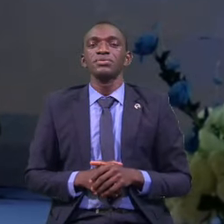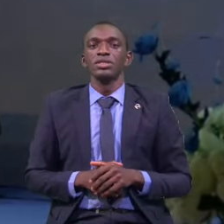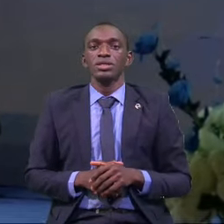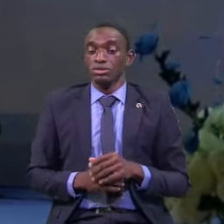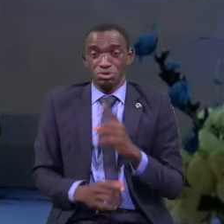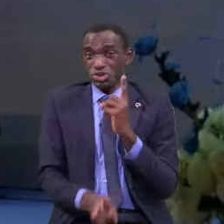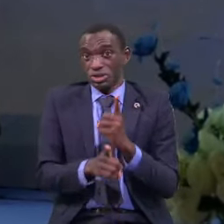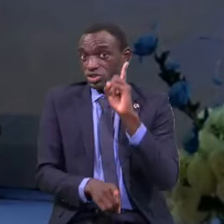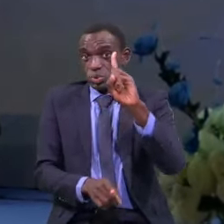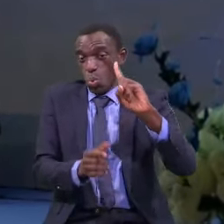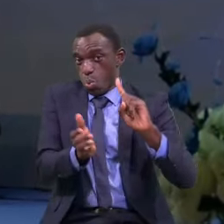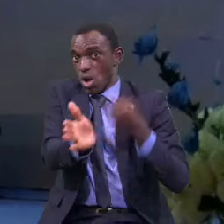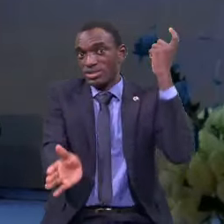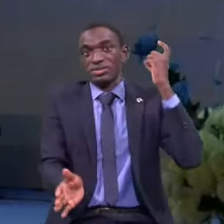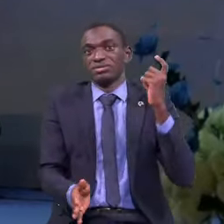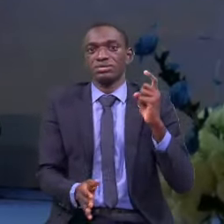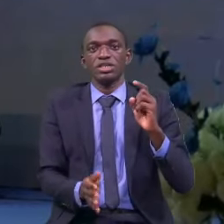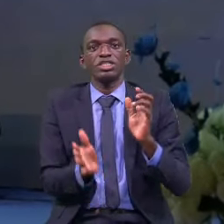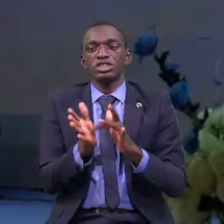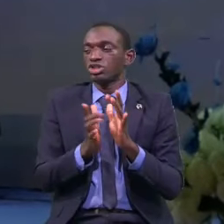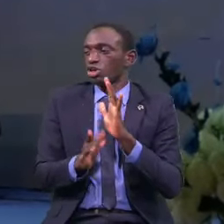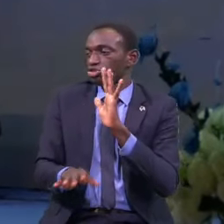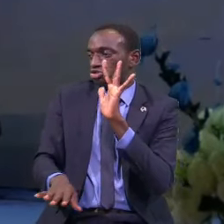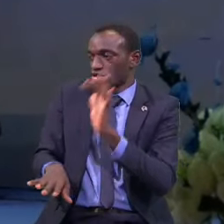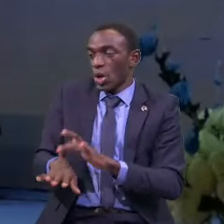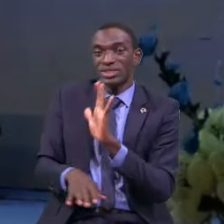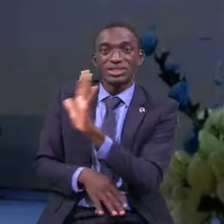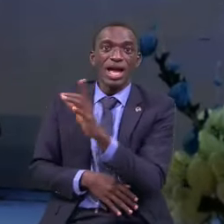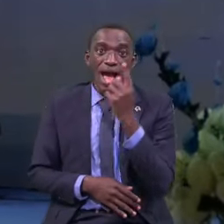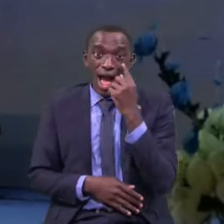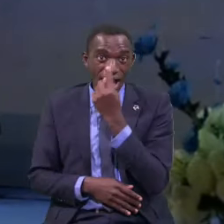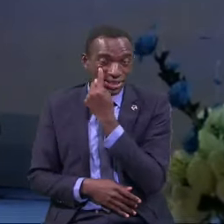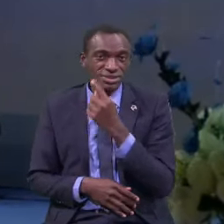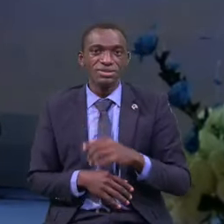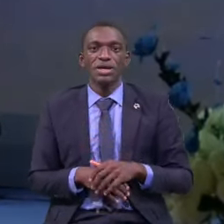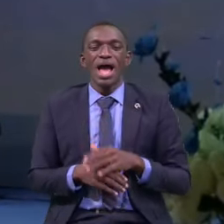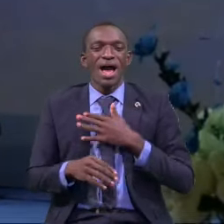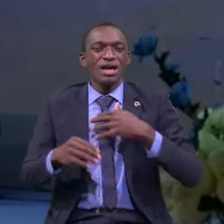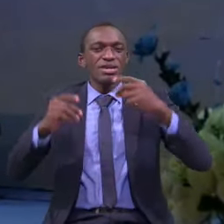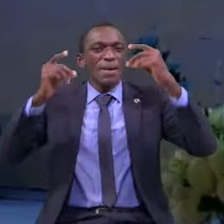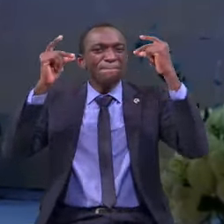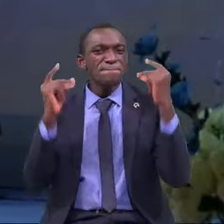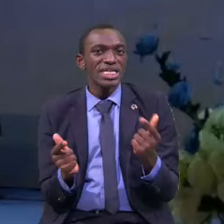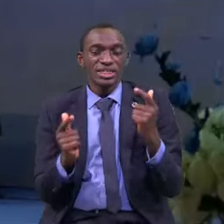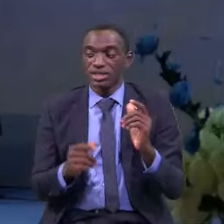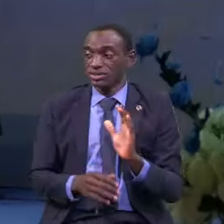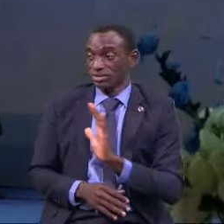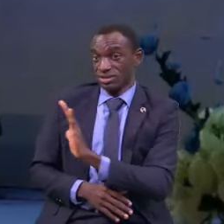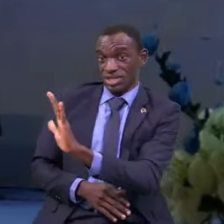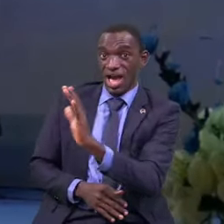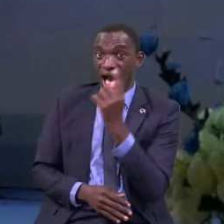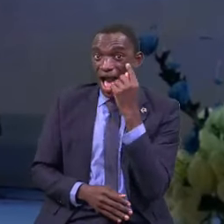Single touch. Touched their eyes. And immediately their eyes